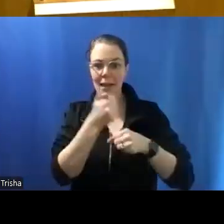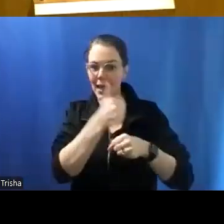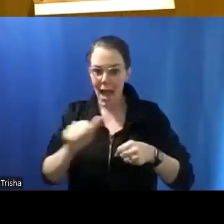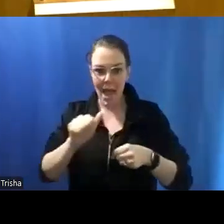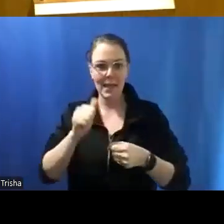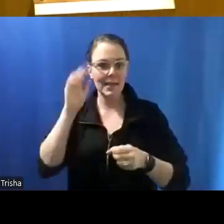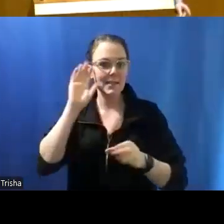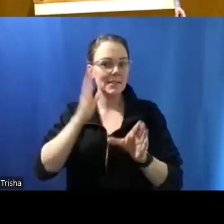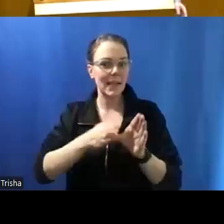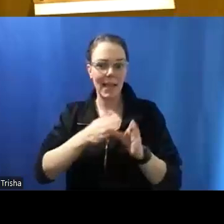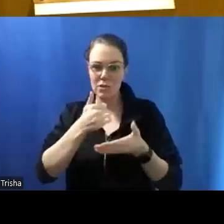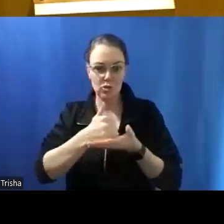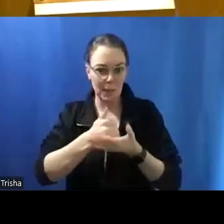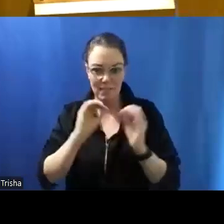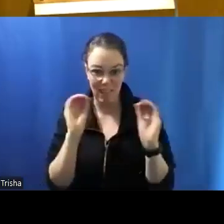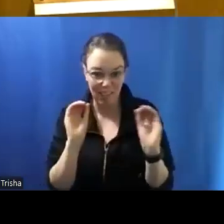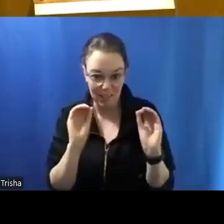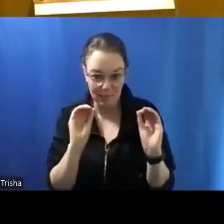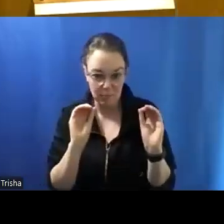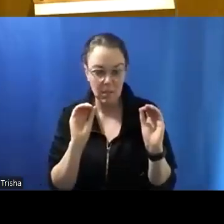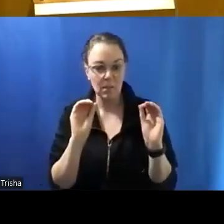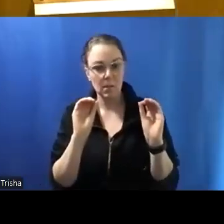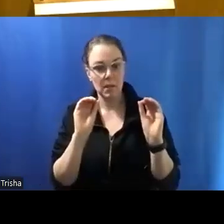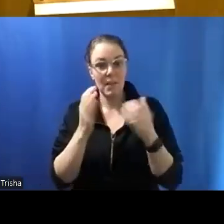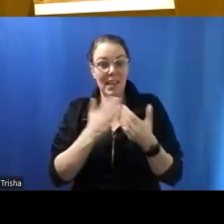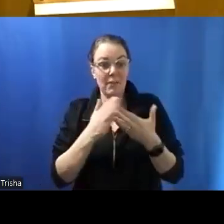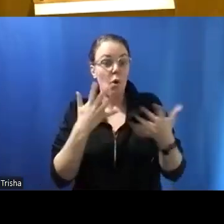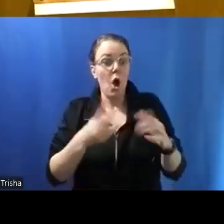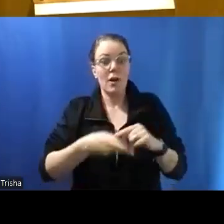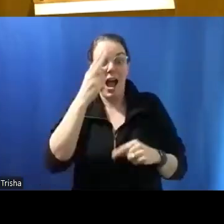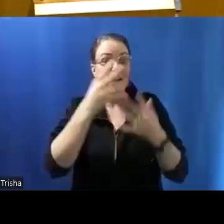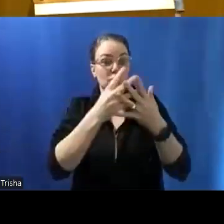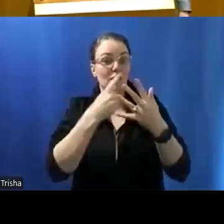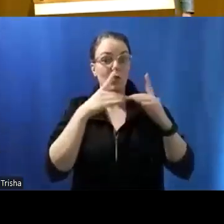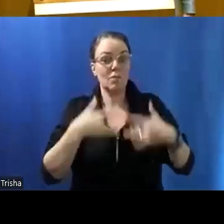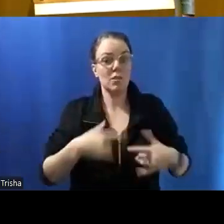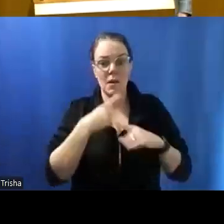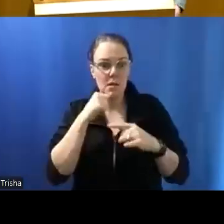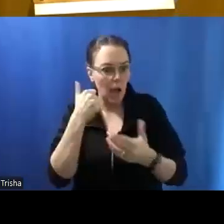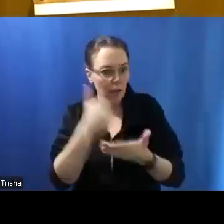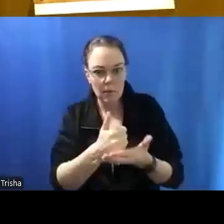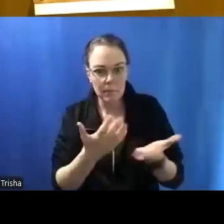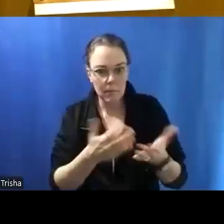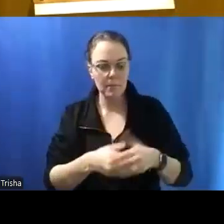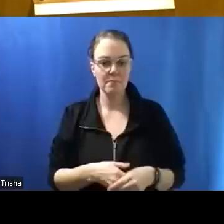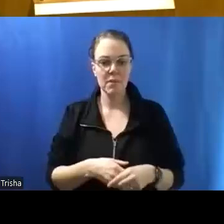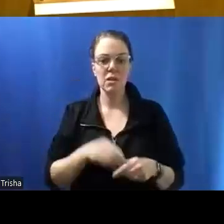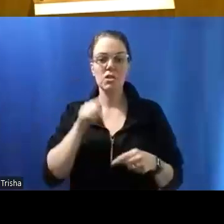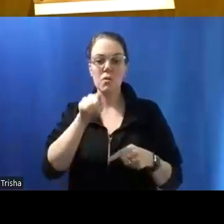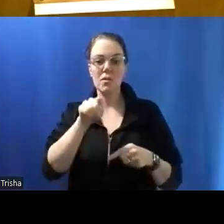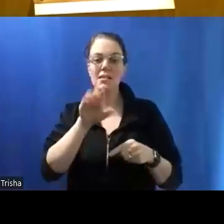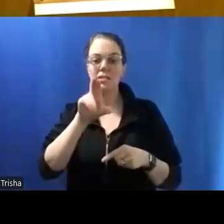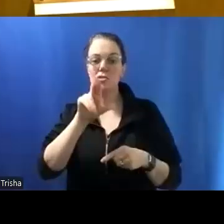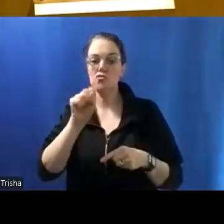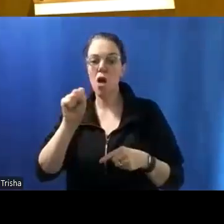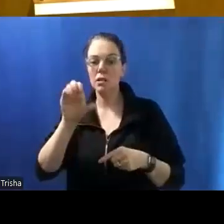treatment at all among the people who screened high for depression. So this is cross-sectional, but still